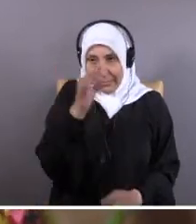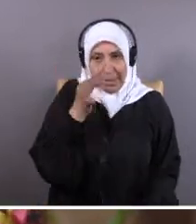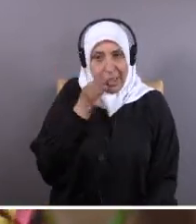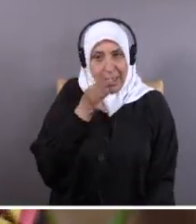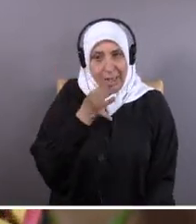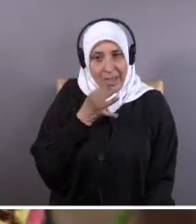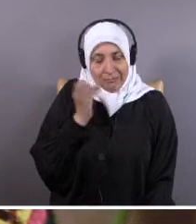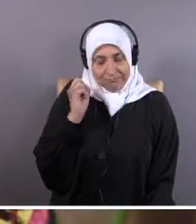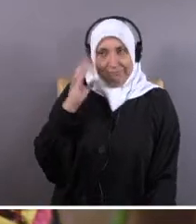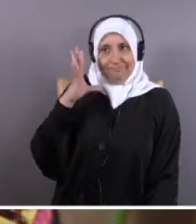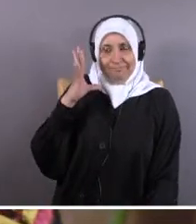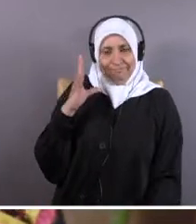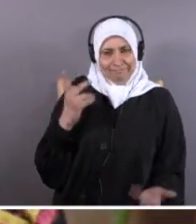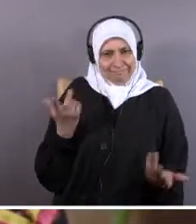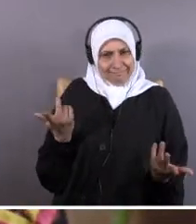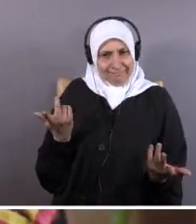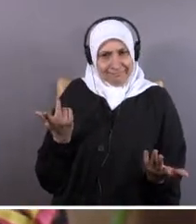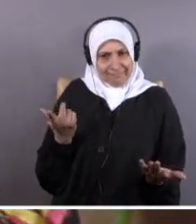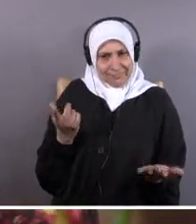Today,